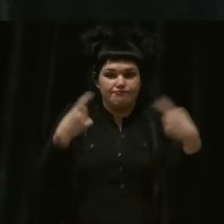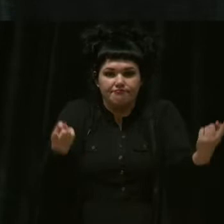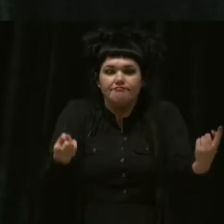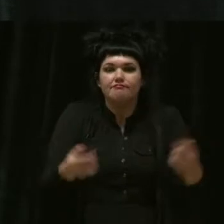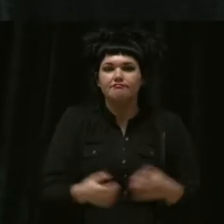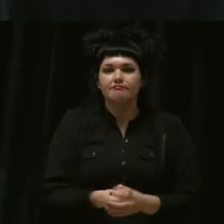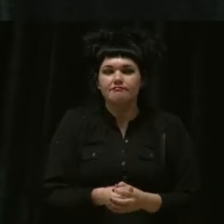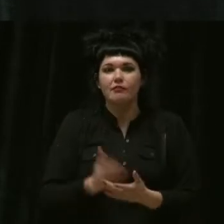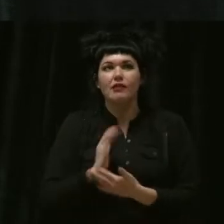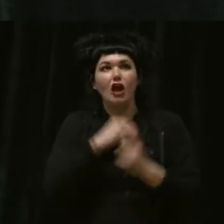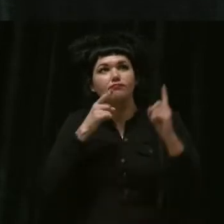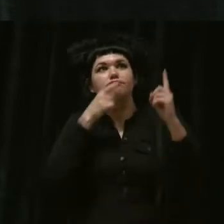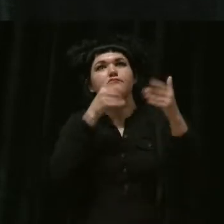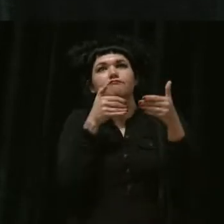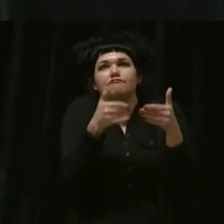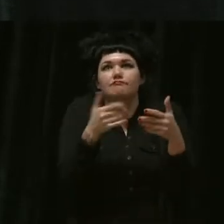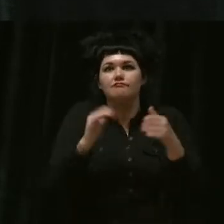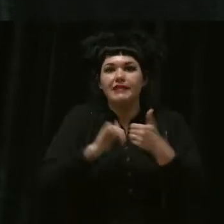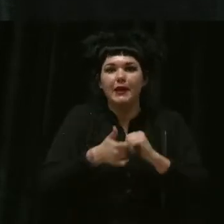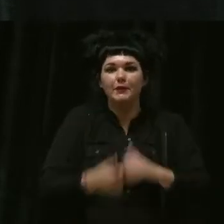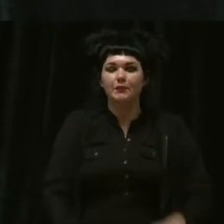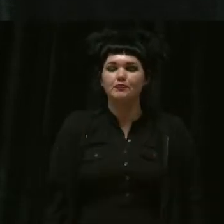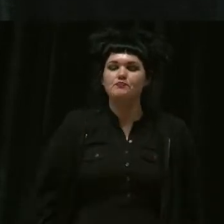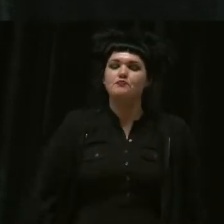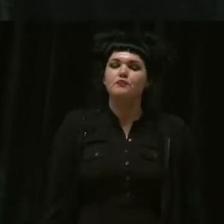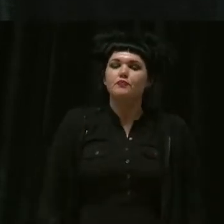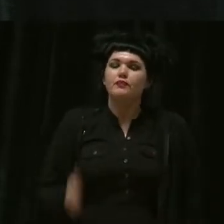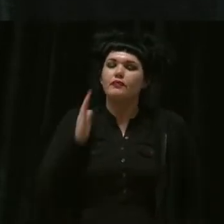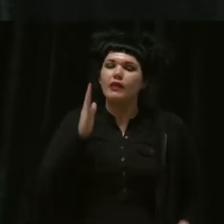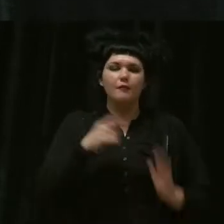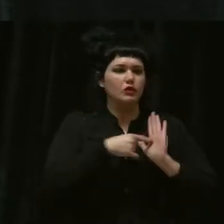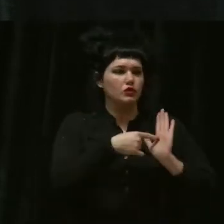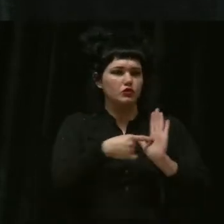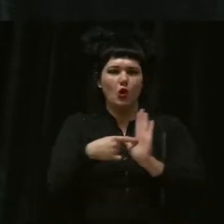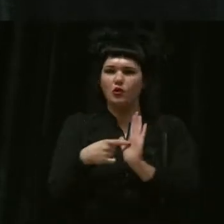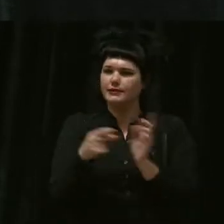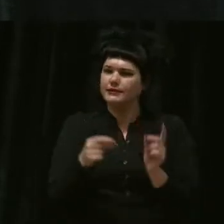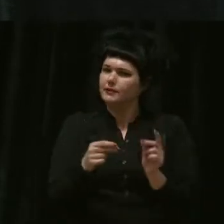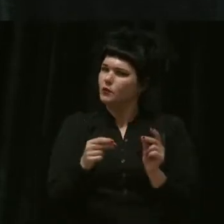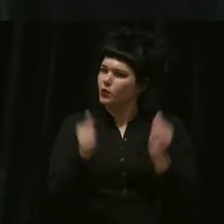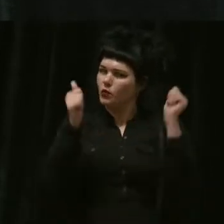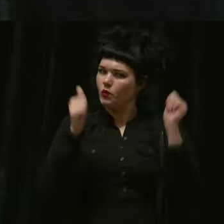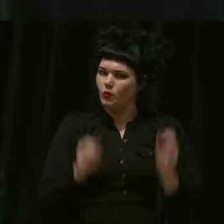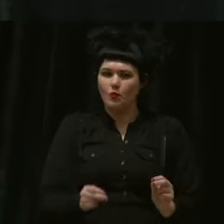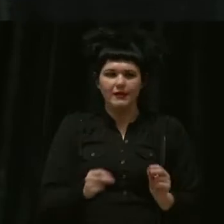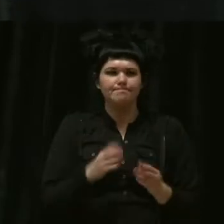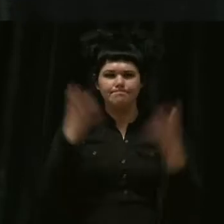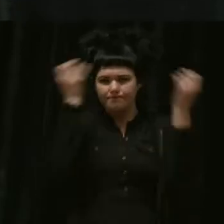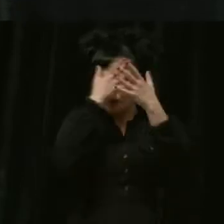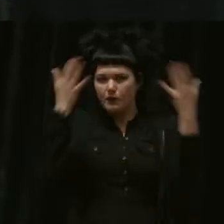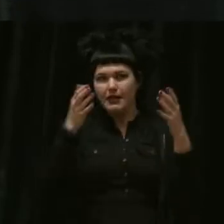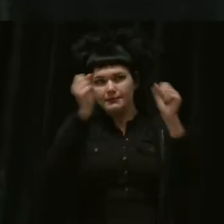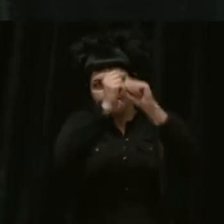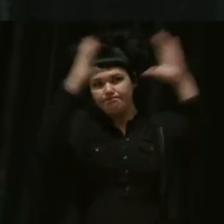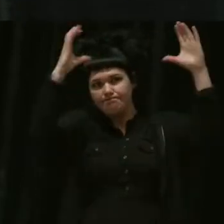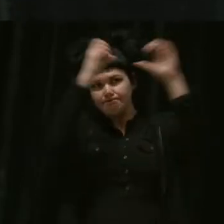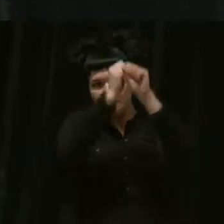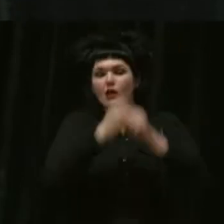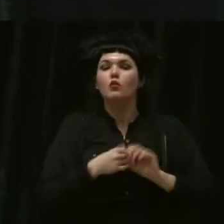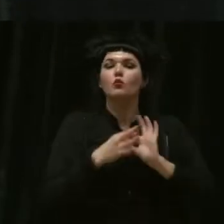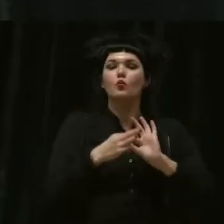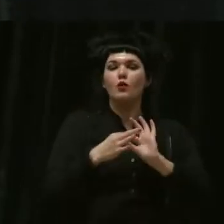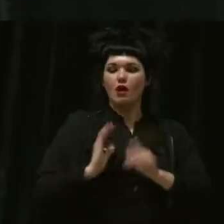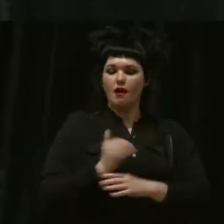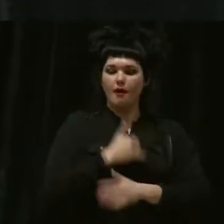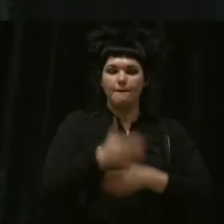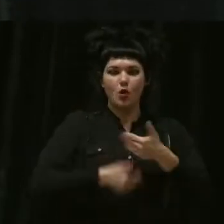come. I'll just show you small snippets of information with regards to our